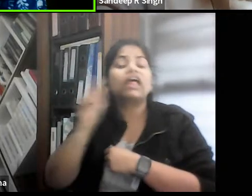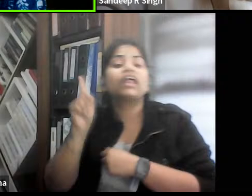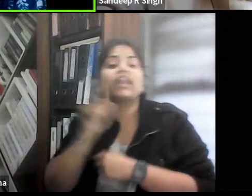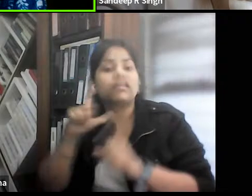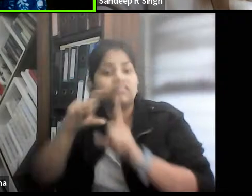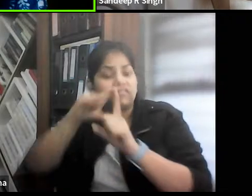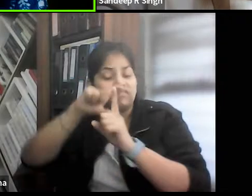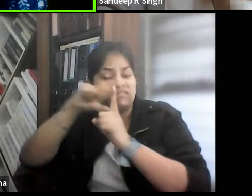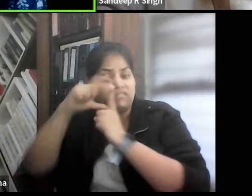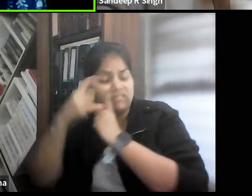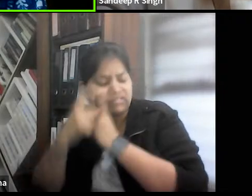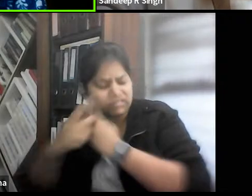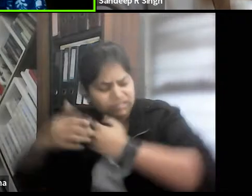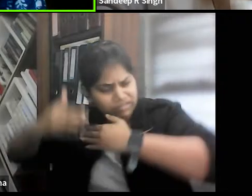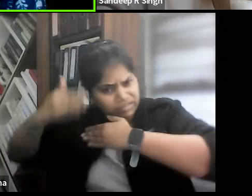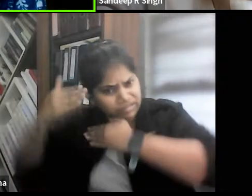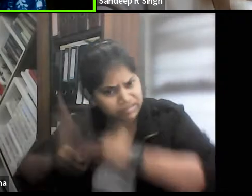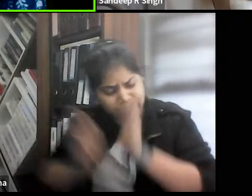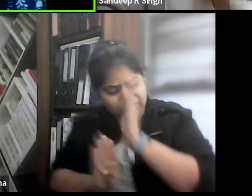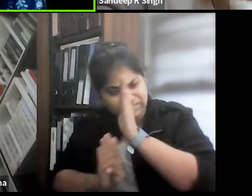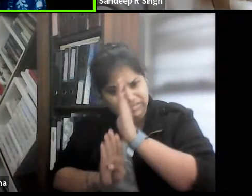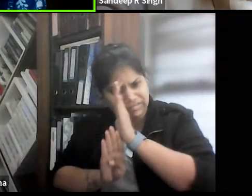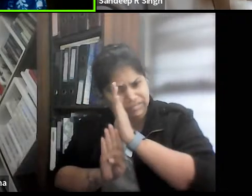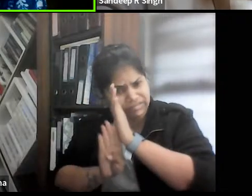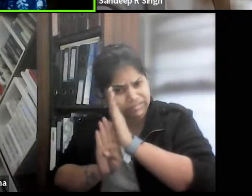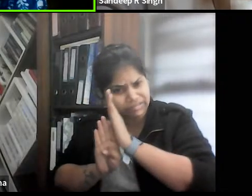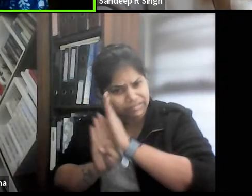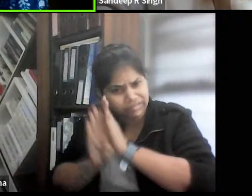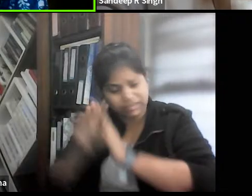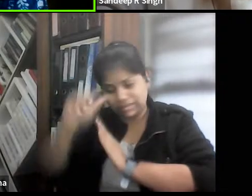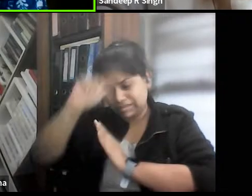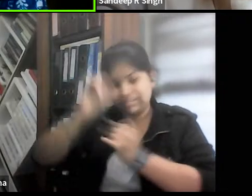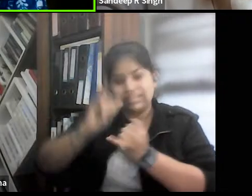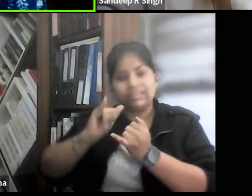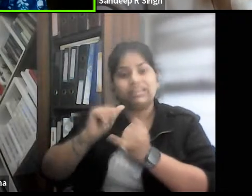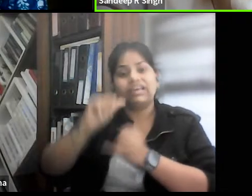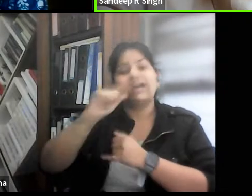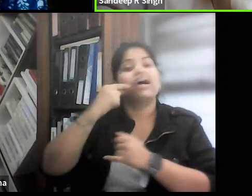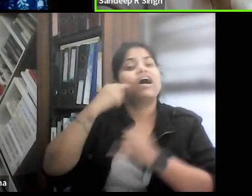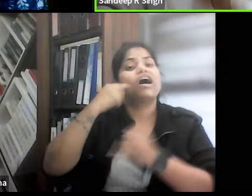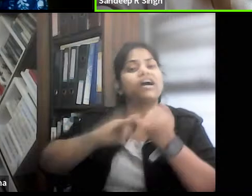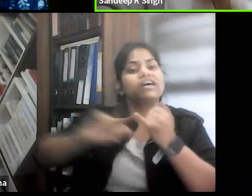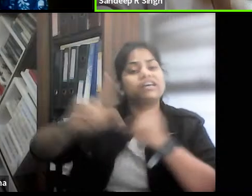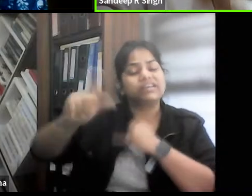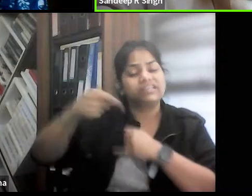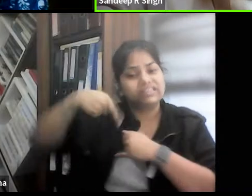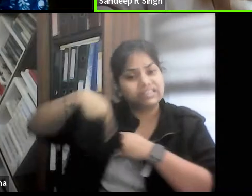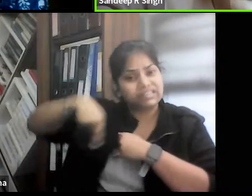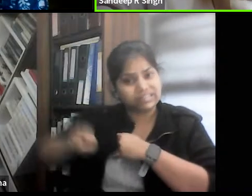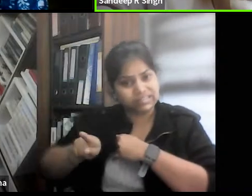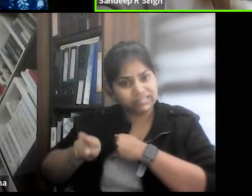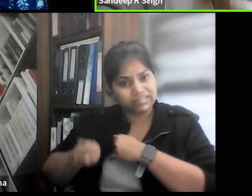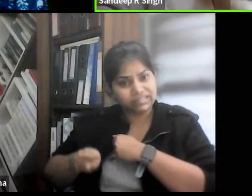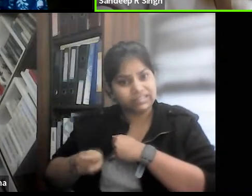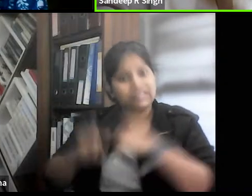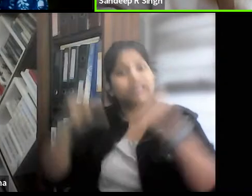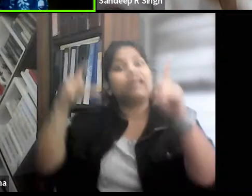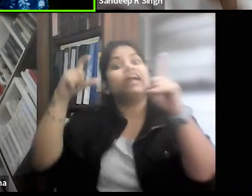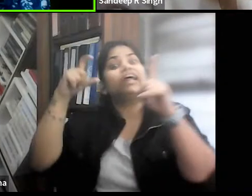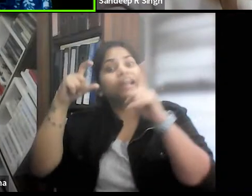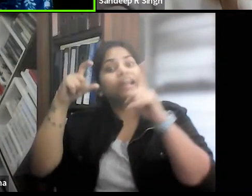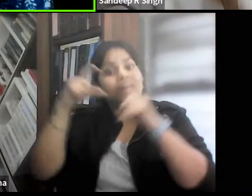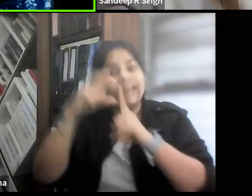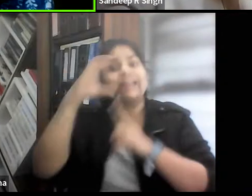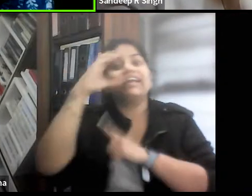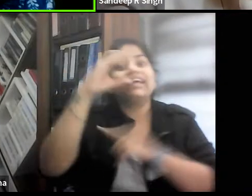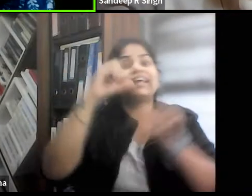deaf culture growing out of Indian Sign Language, growing out Yeah. of their own D language. with a capital D. Yes, D with a capital D, yes,